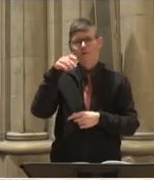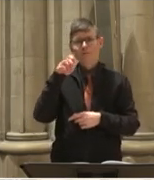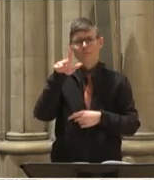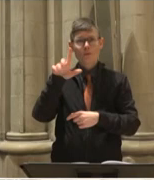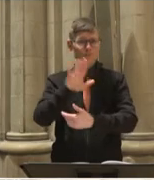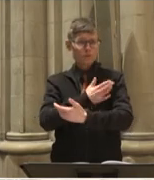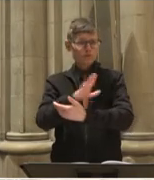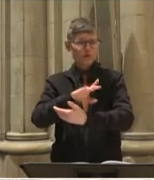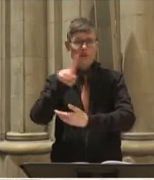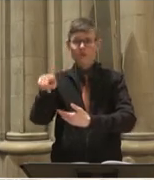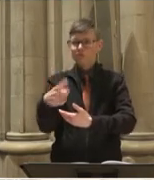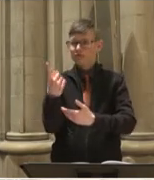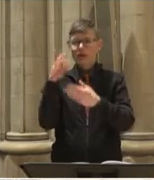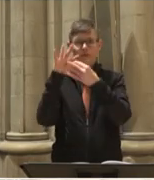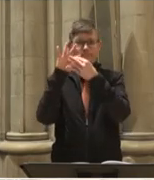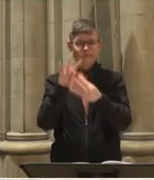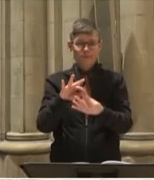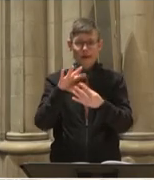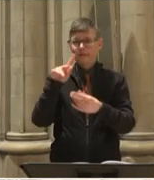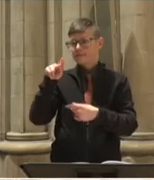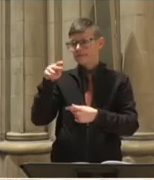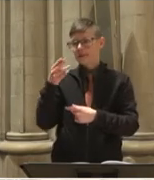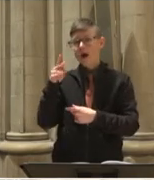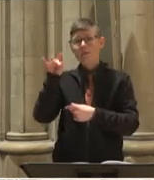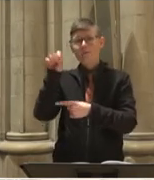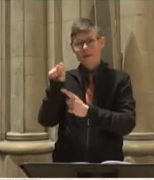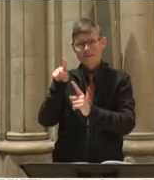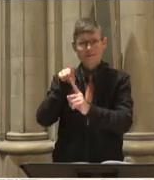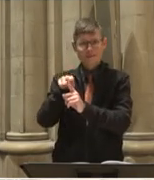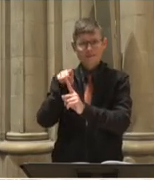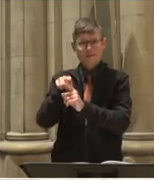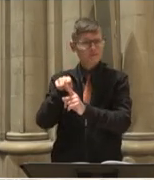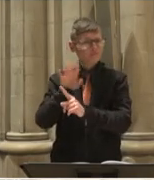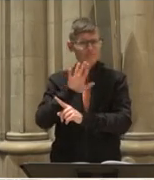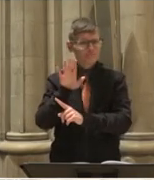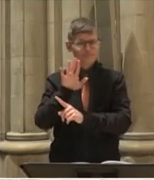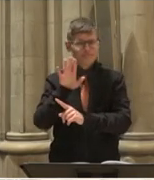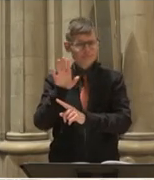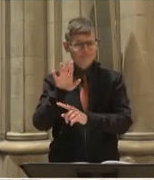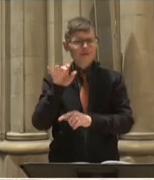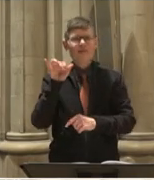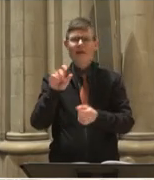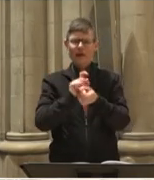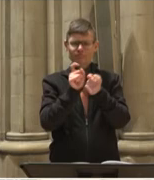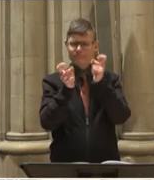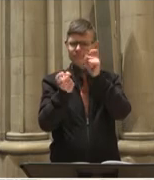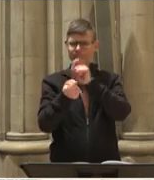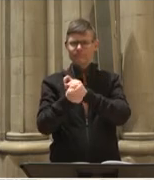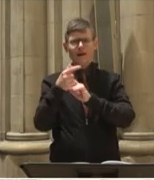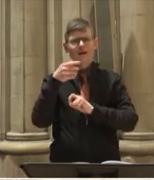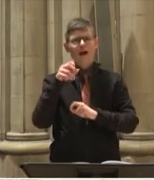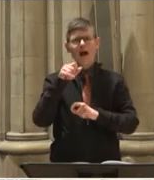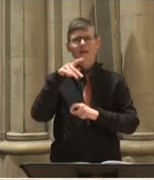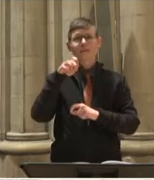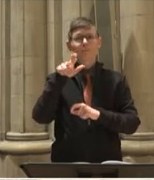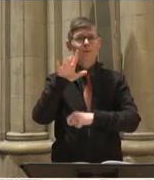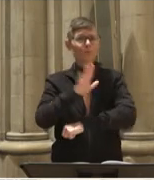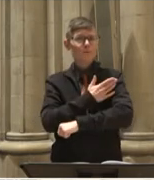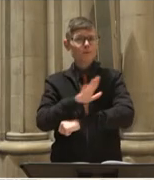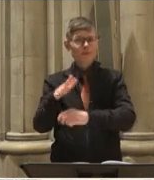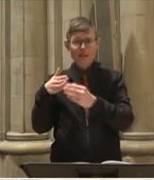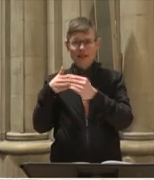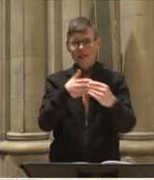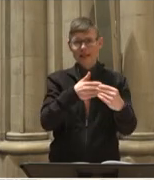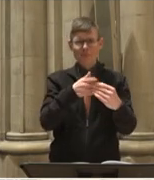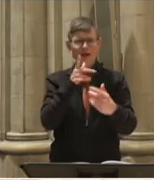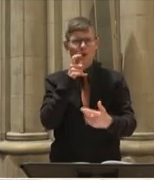was just about the Thomases, the movement that popularized gospel music was led by